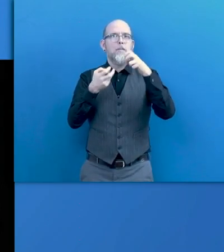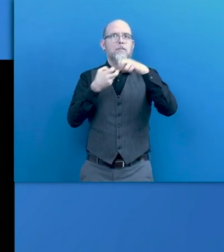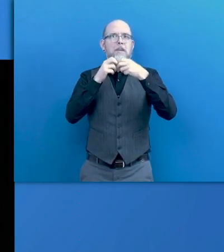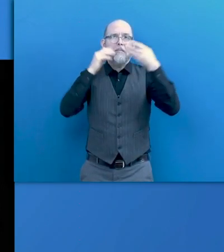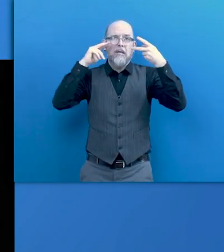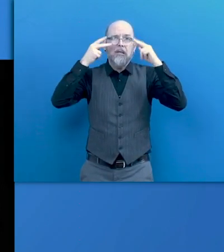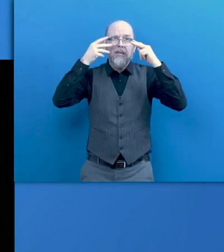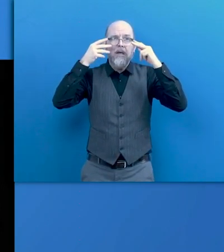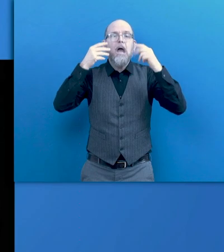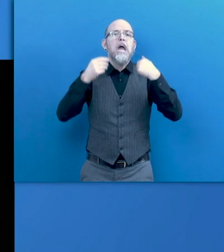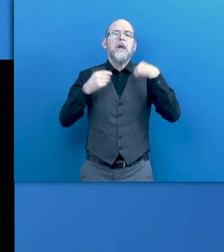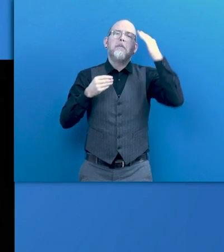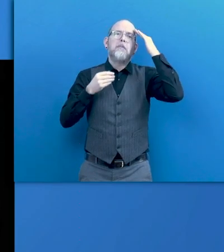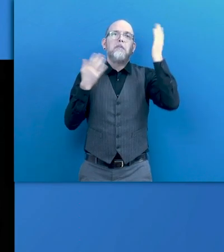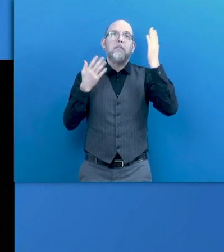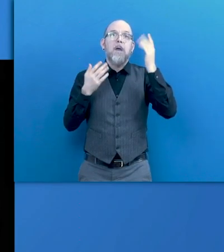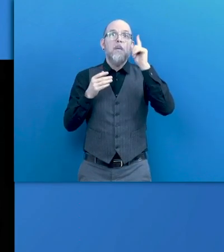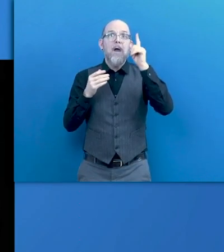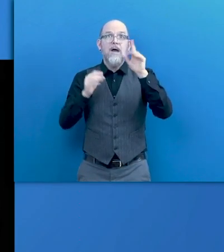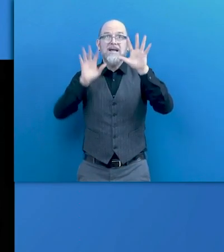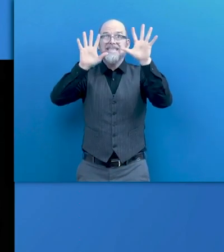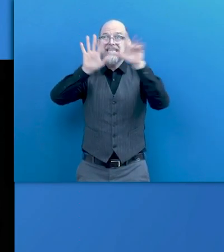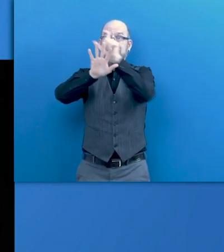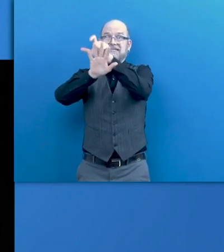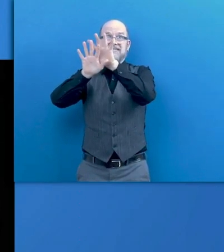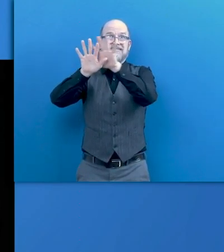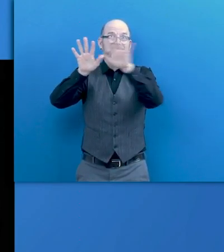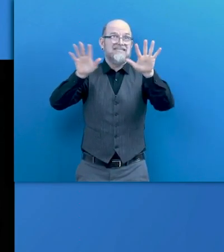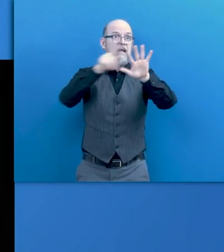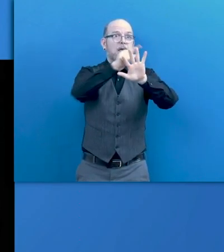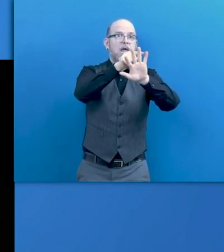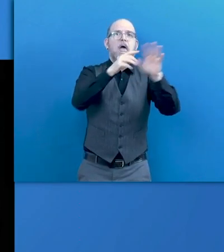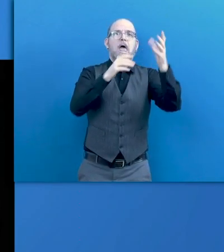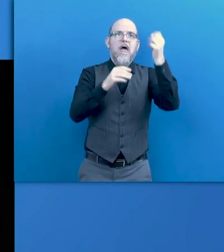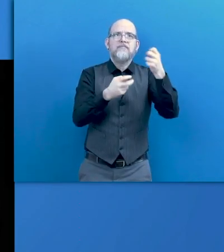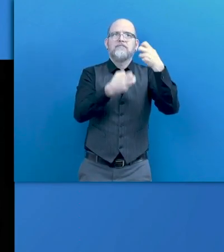about the fact that every 10th person might be colorblind.